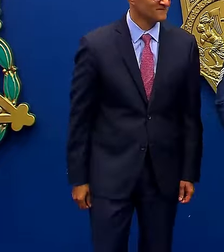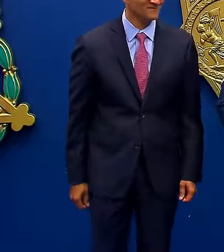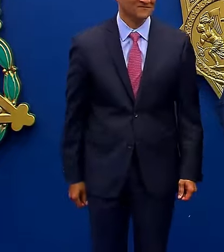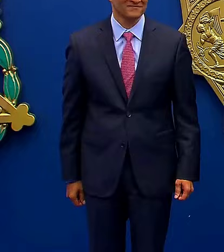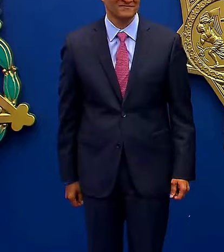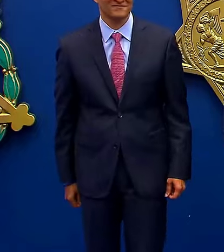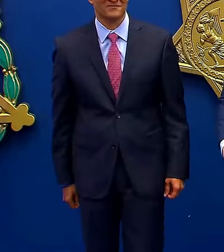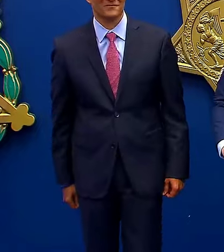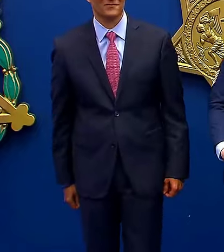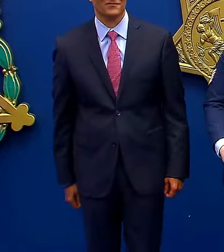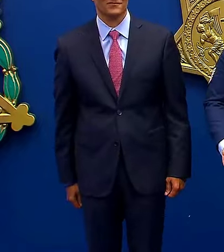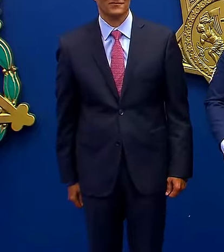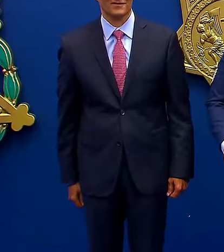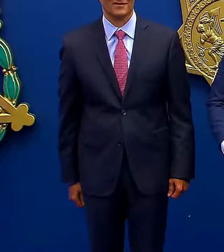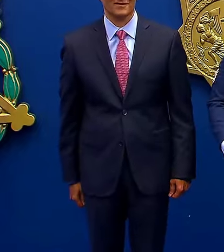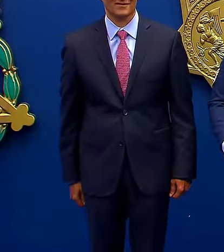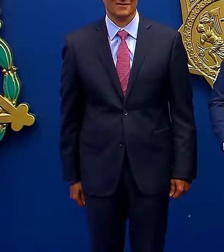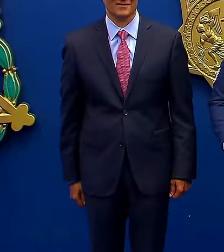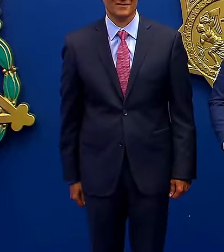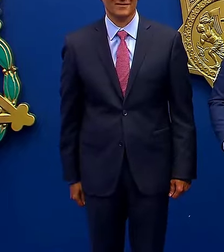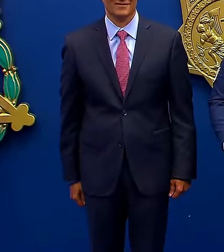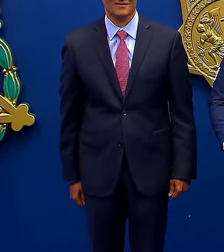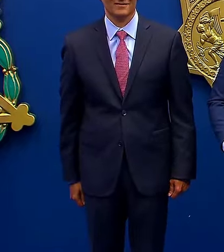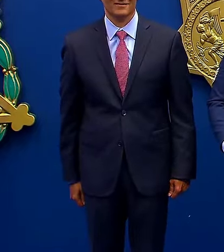Headquarters, U.S. Space Force.